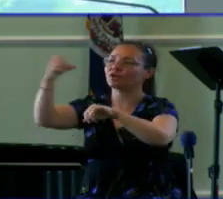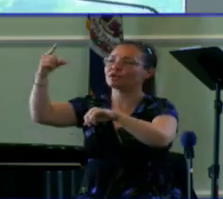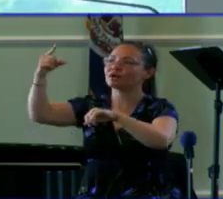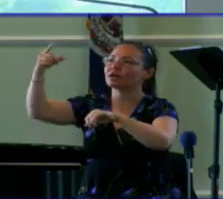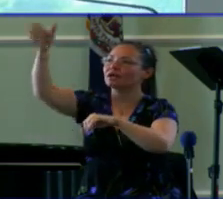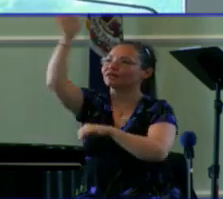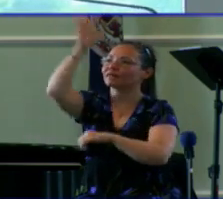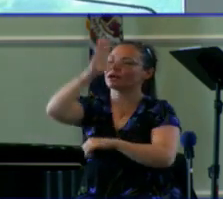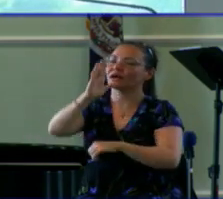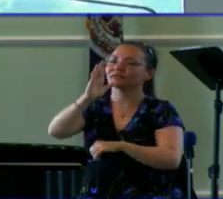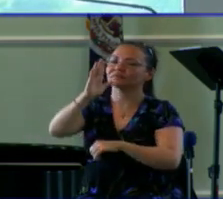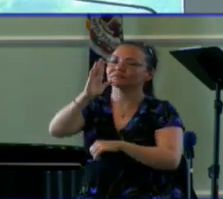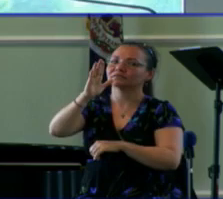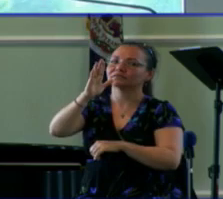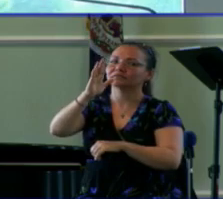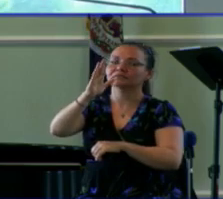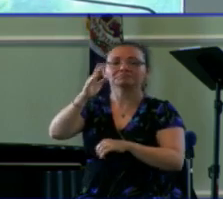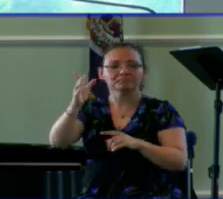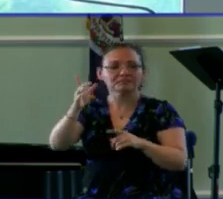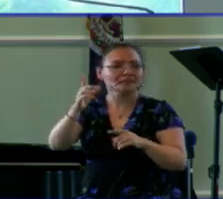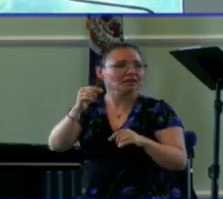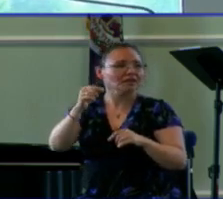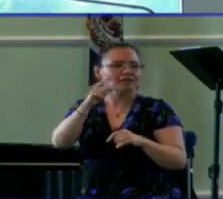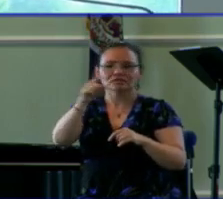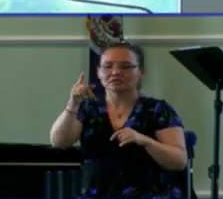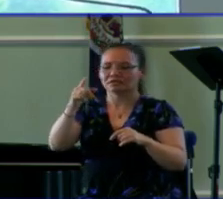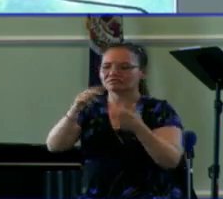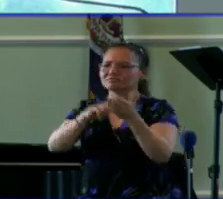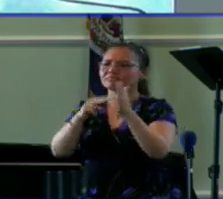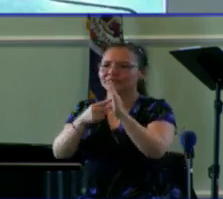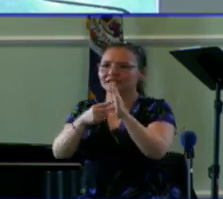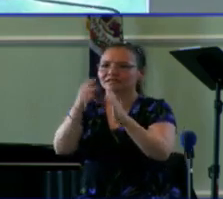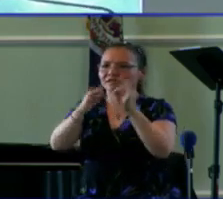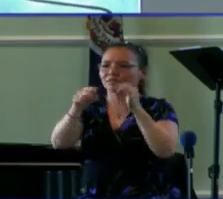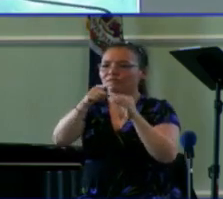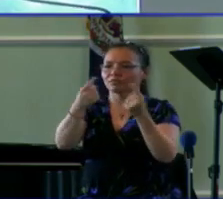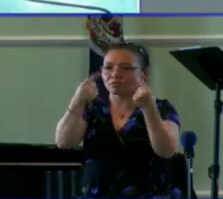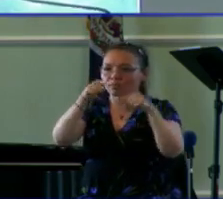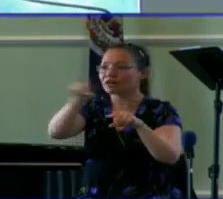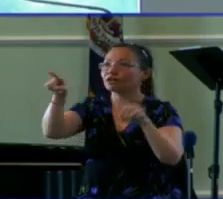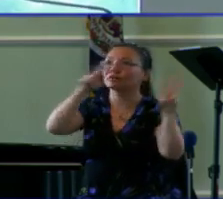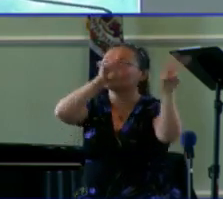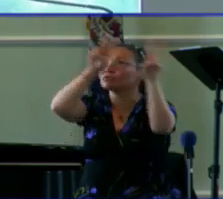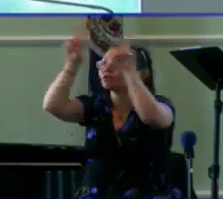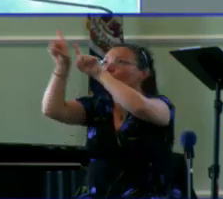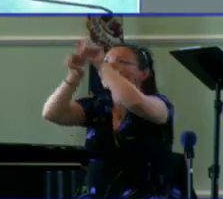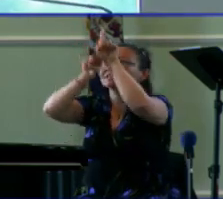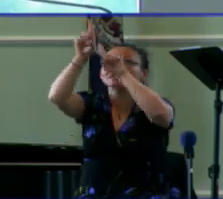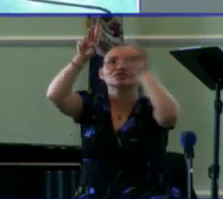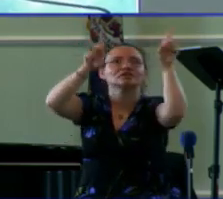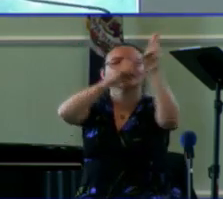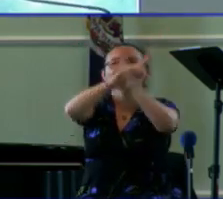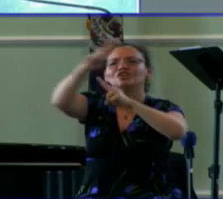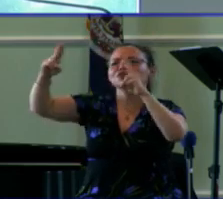God." In other words, when you and I look at the stars, when you and I look at the